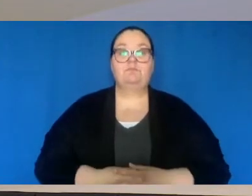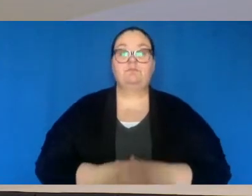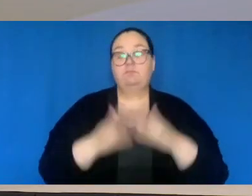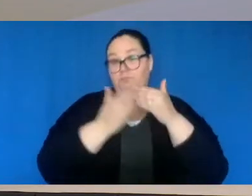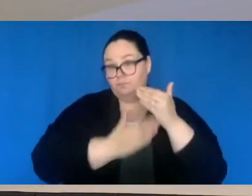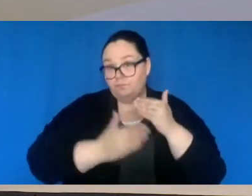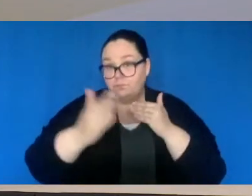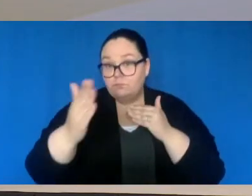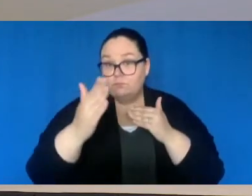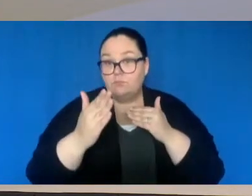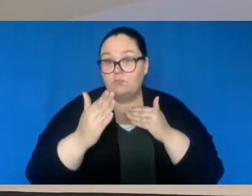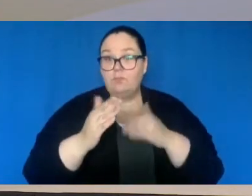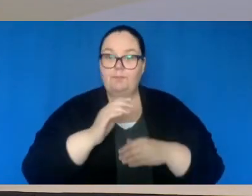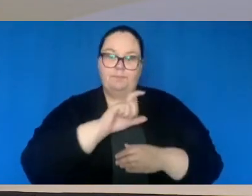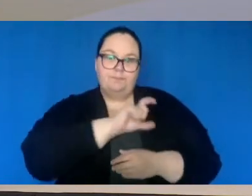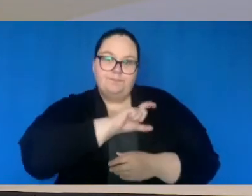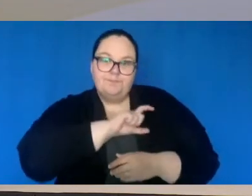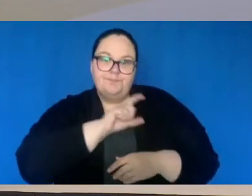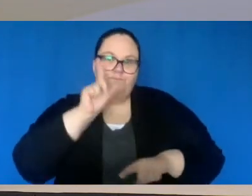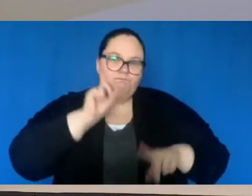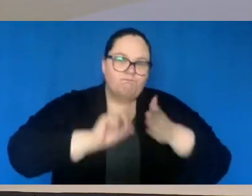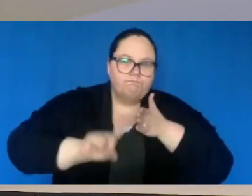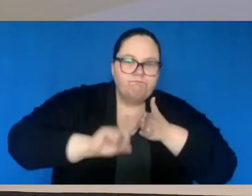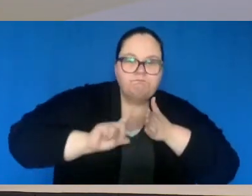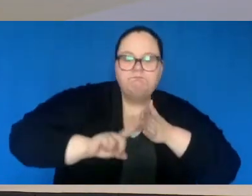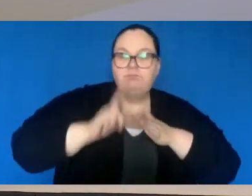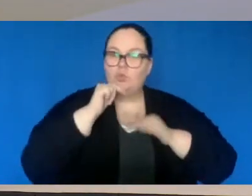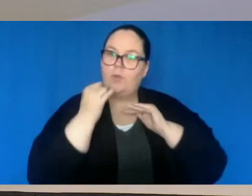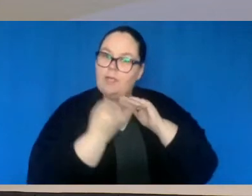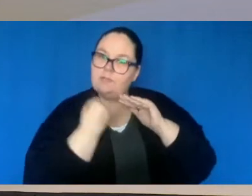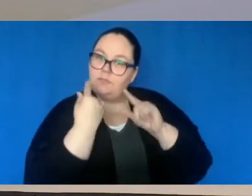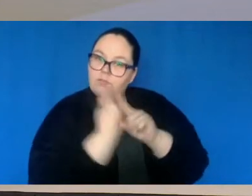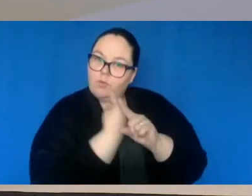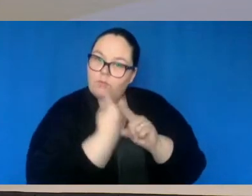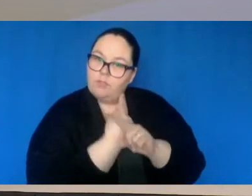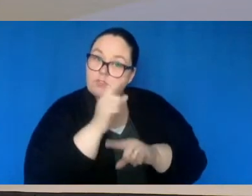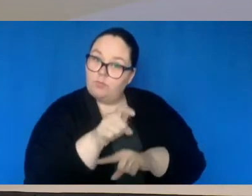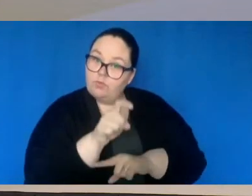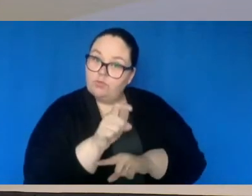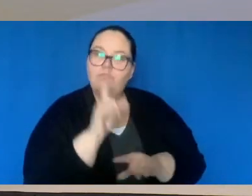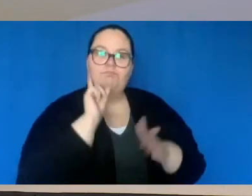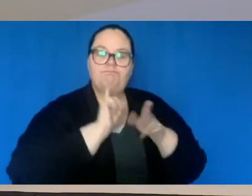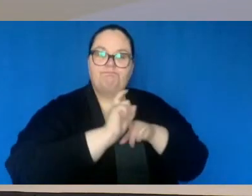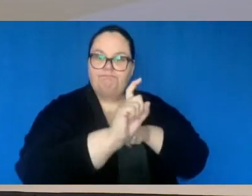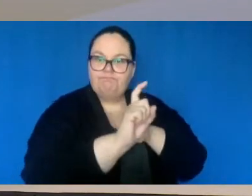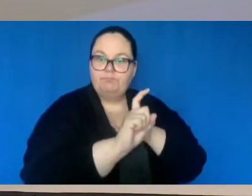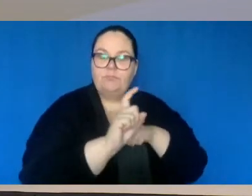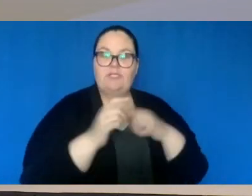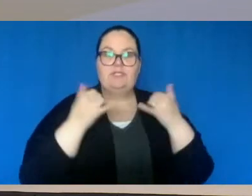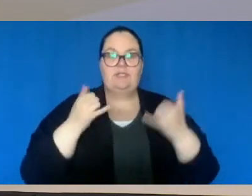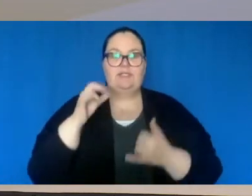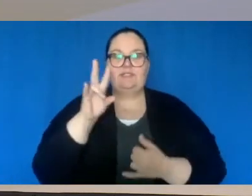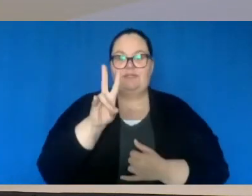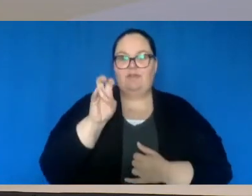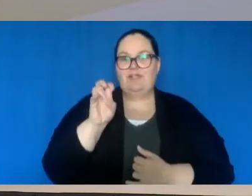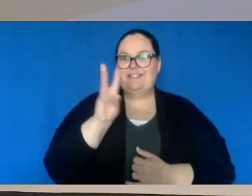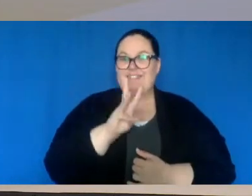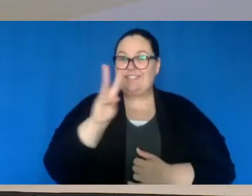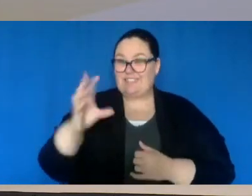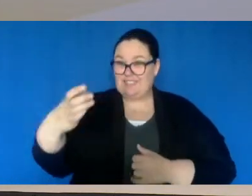to monitor and follow up on people in self-isolation. To date, they've responded to 766 complaints